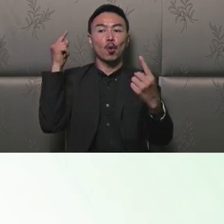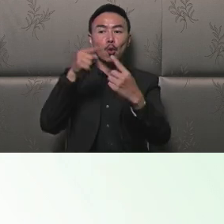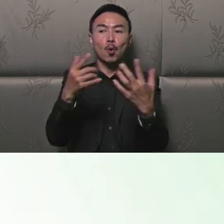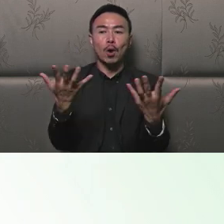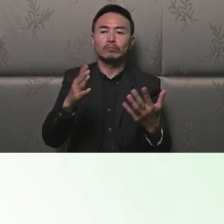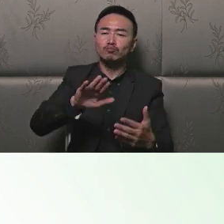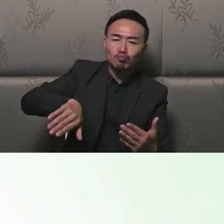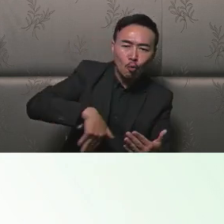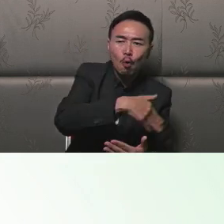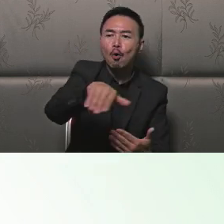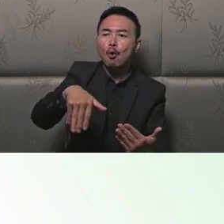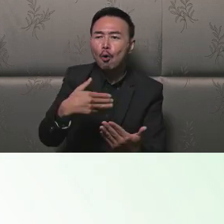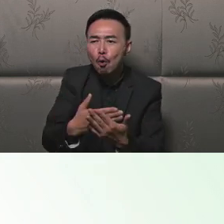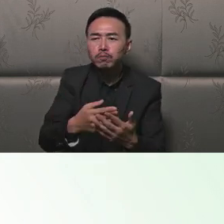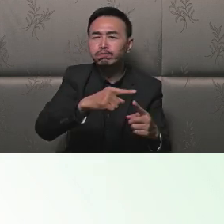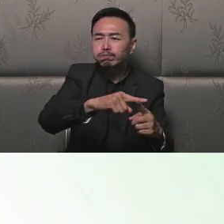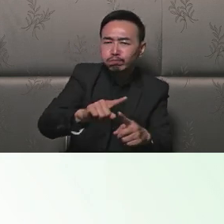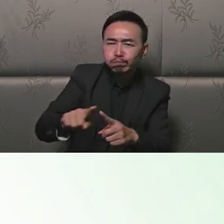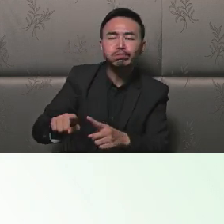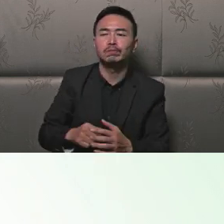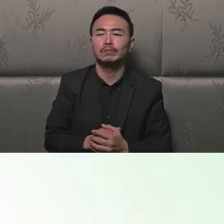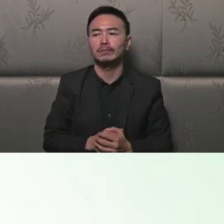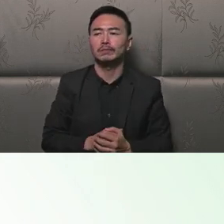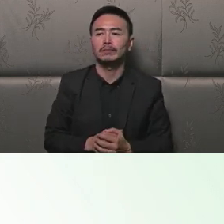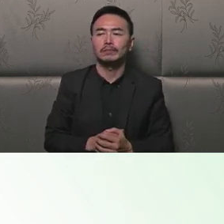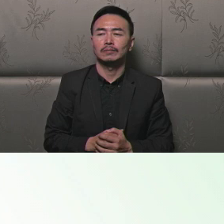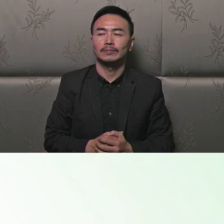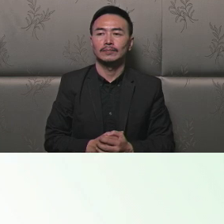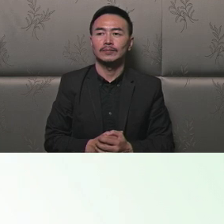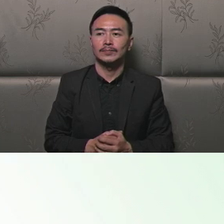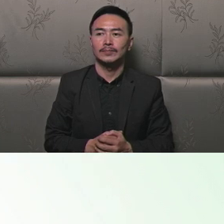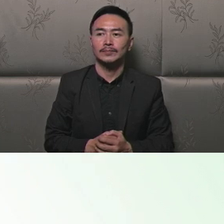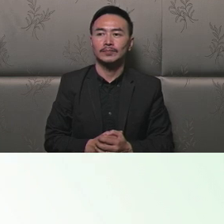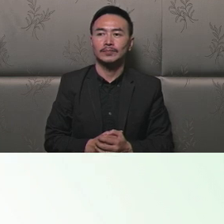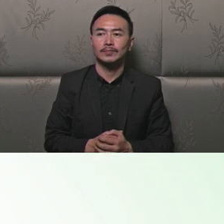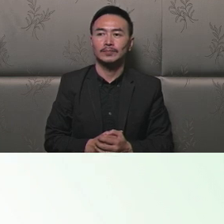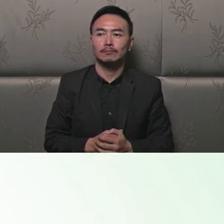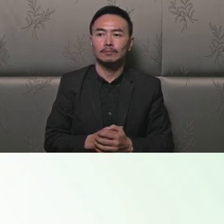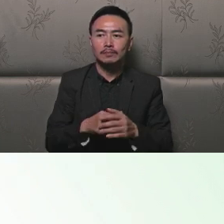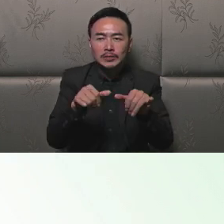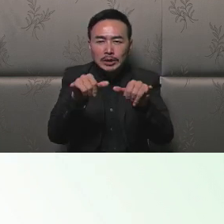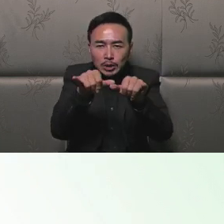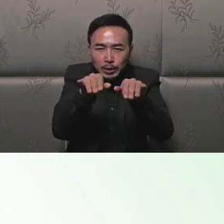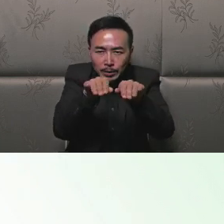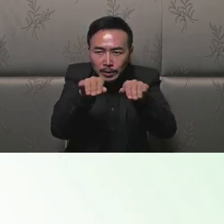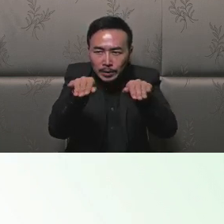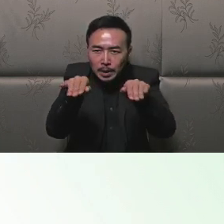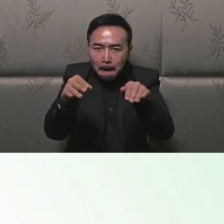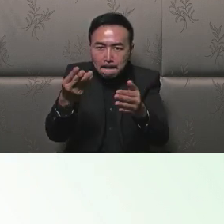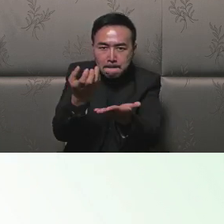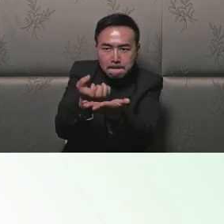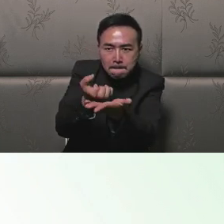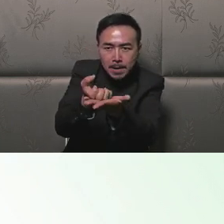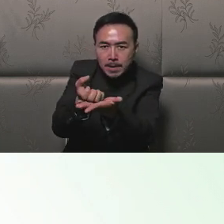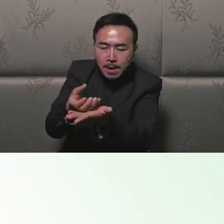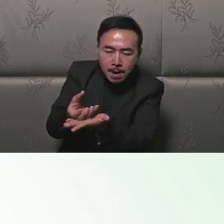about cash-based interventions. And here we have also been trying very much to kind of